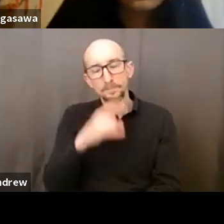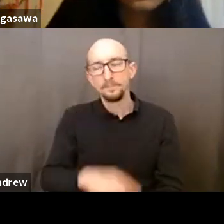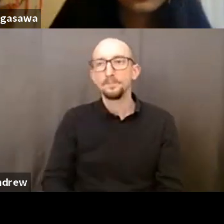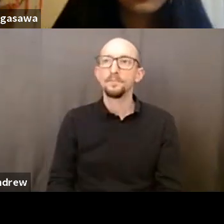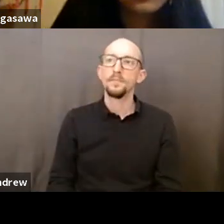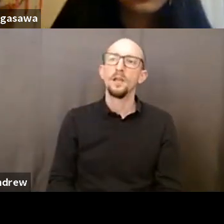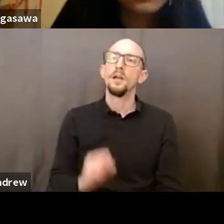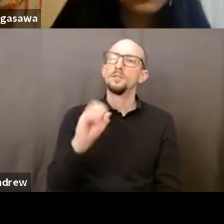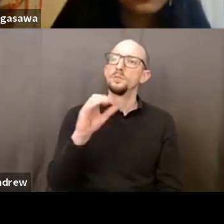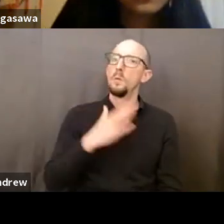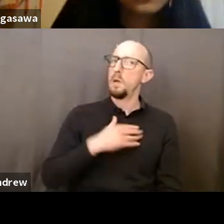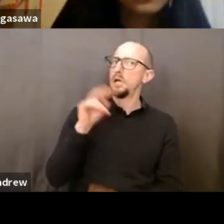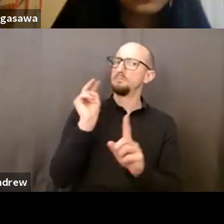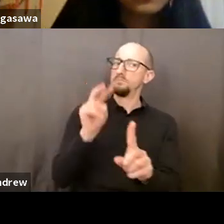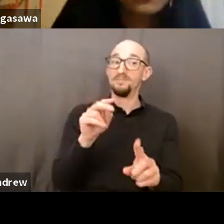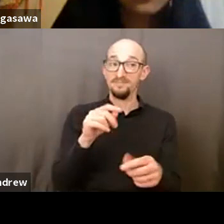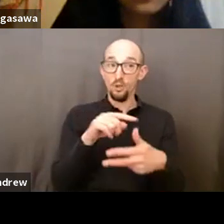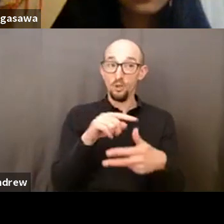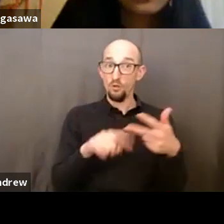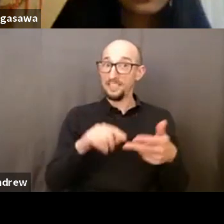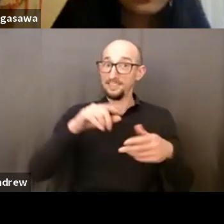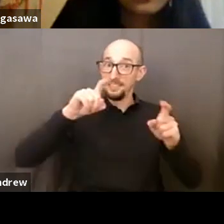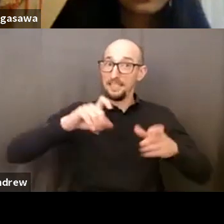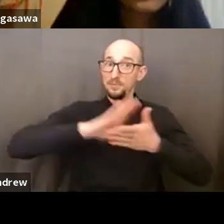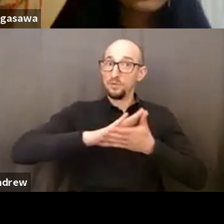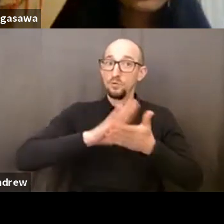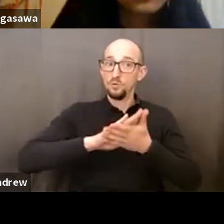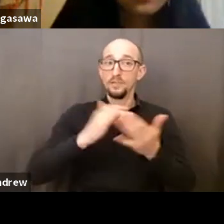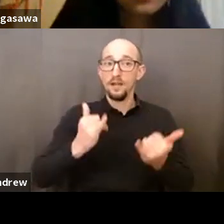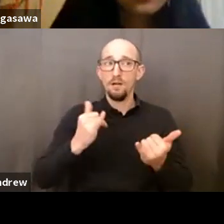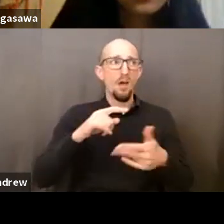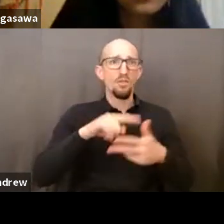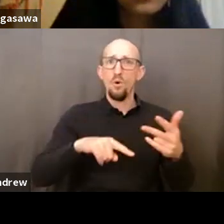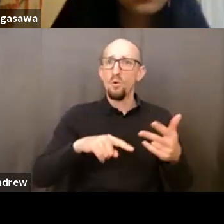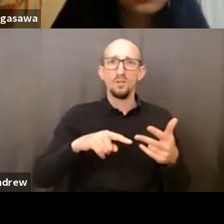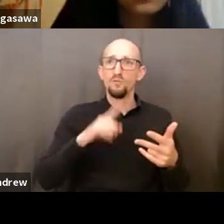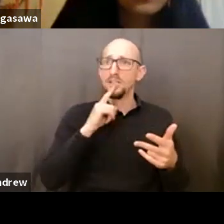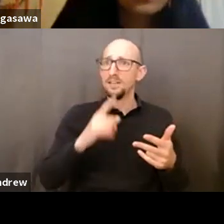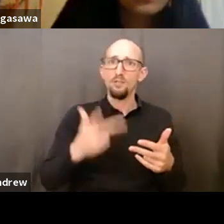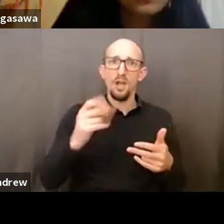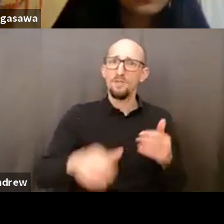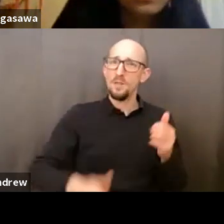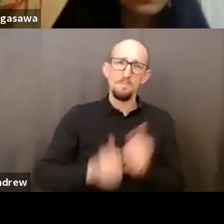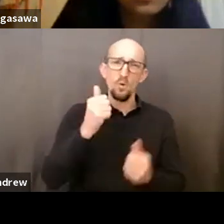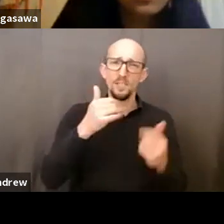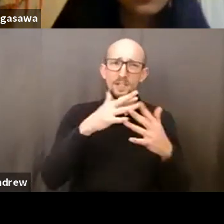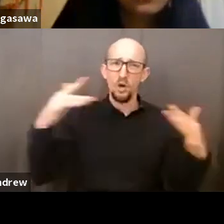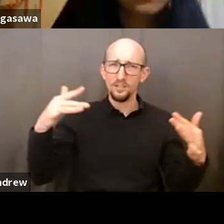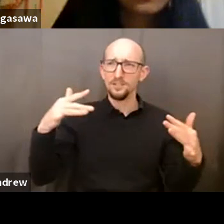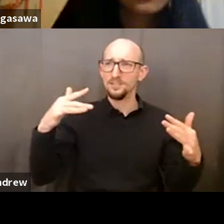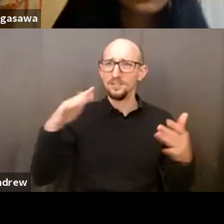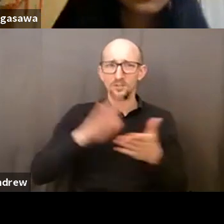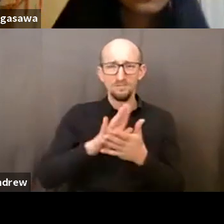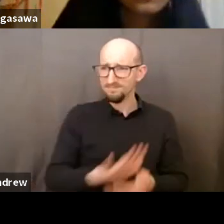would argue that the 3 exam schools now are 3 of the most diverse schools in the city, and probably 3 of the most